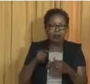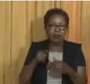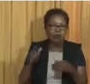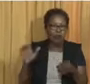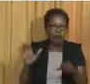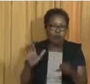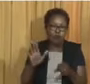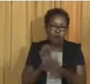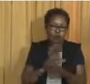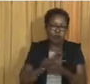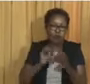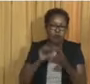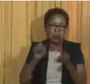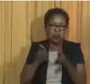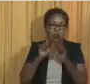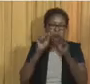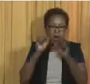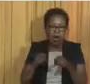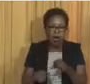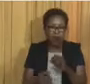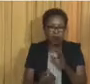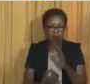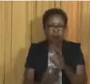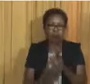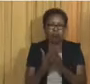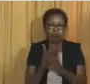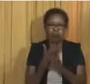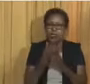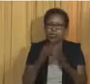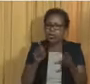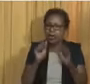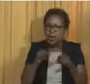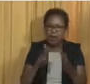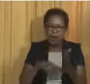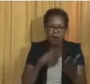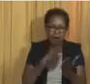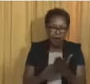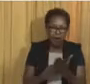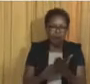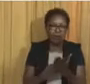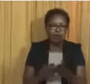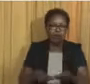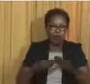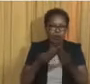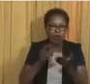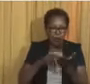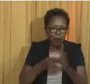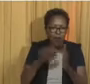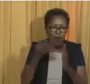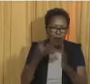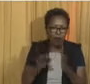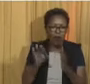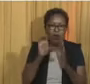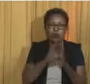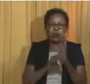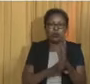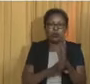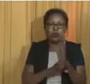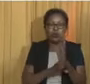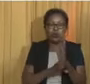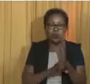distorts or rather fails to illuminate the meaning of the constitutional provision being interpreted,